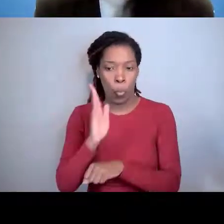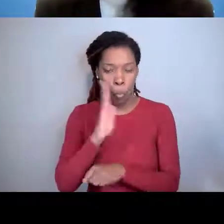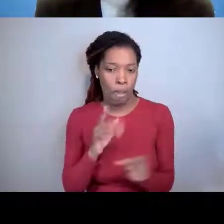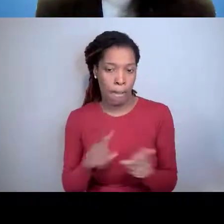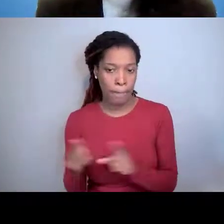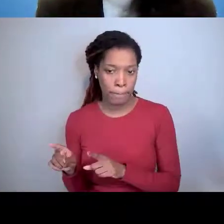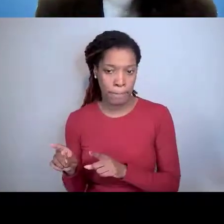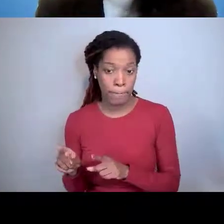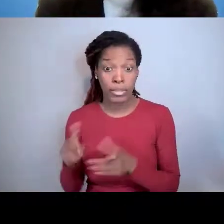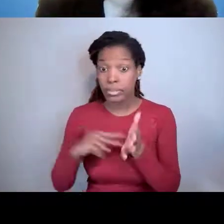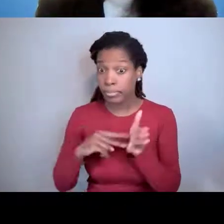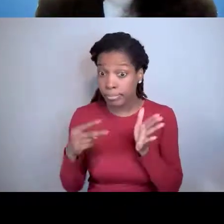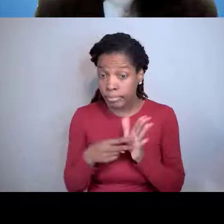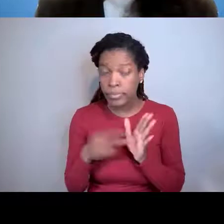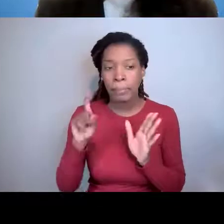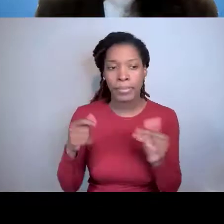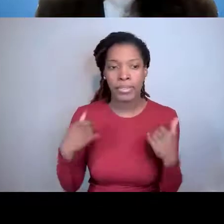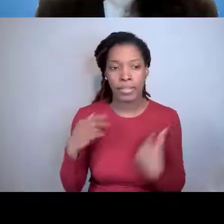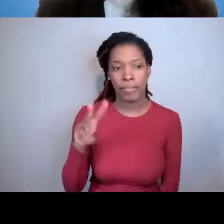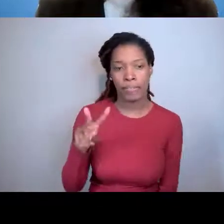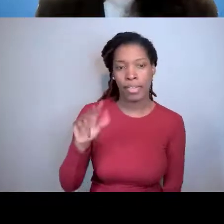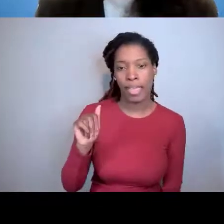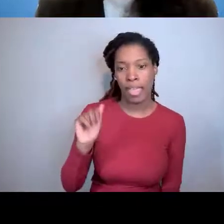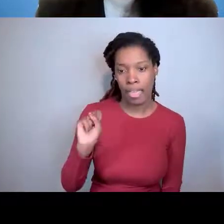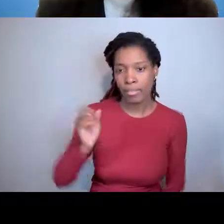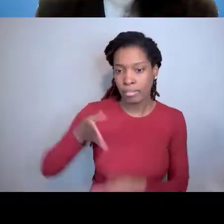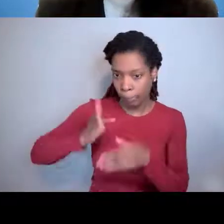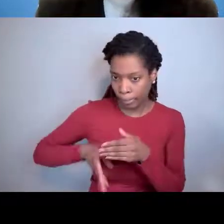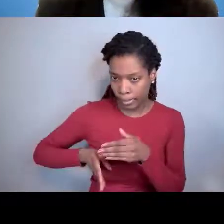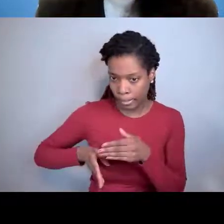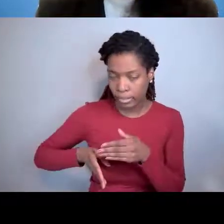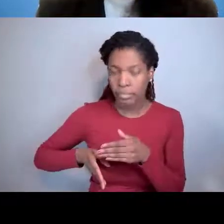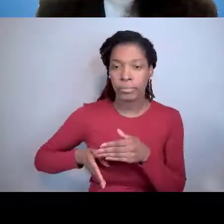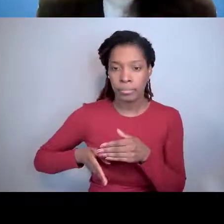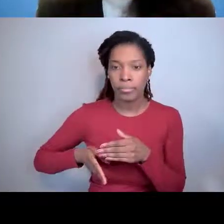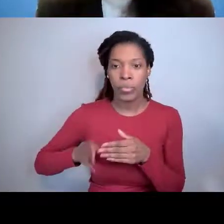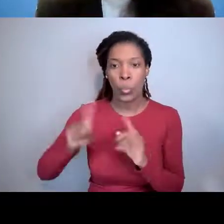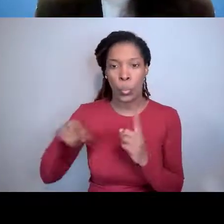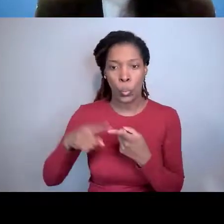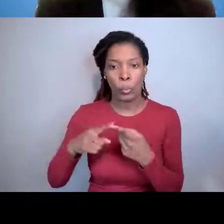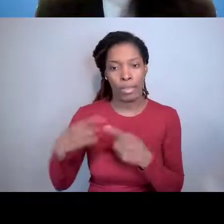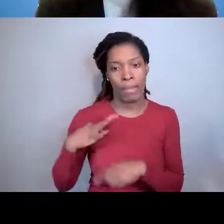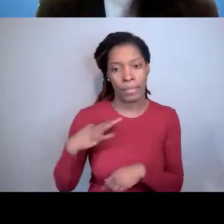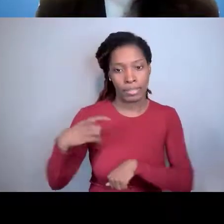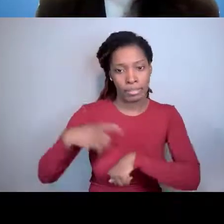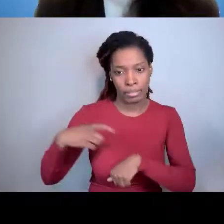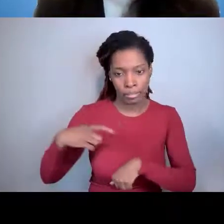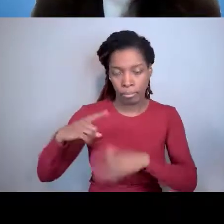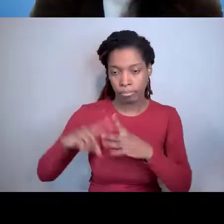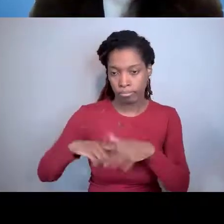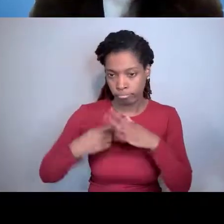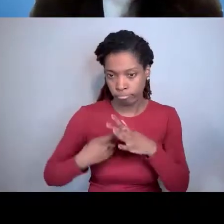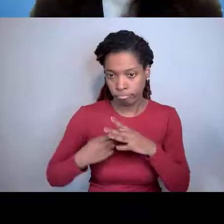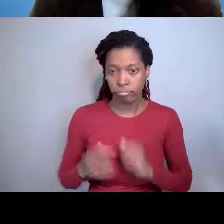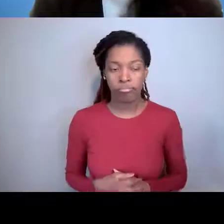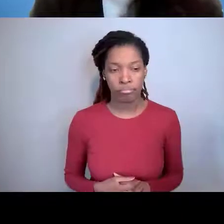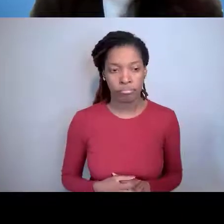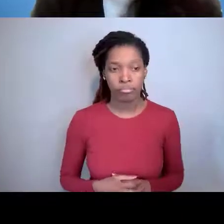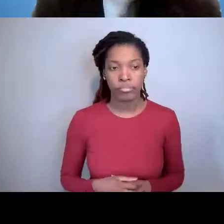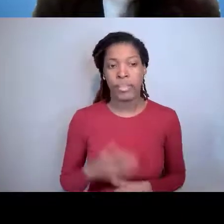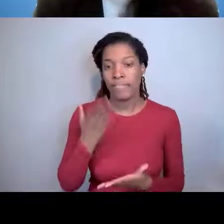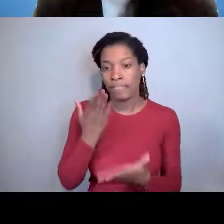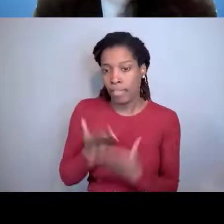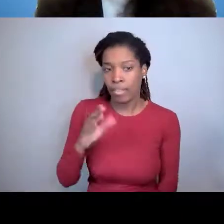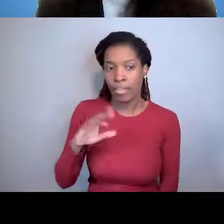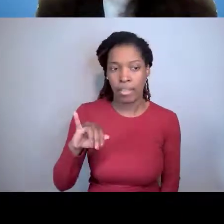that they must have a VAS, a completed VAS during the time of application. There must be verification of IACUC